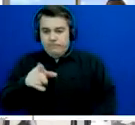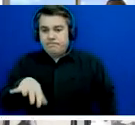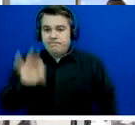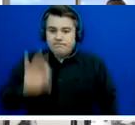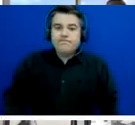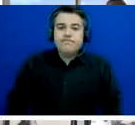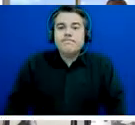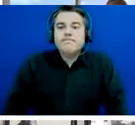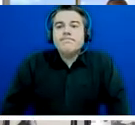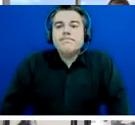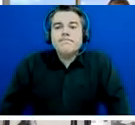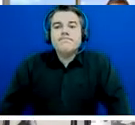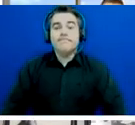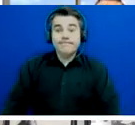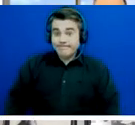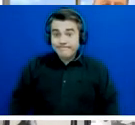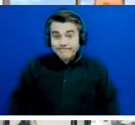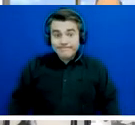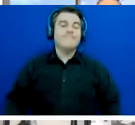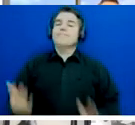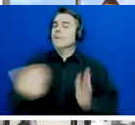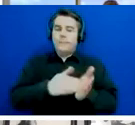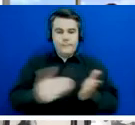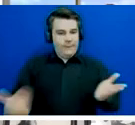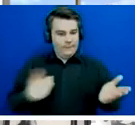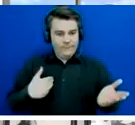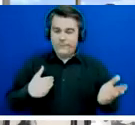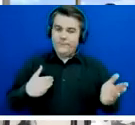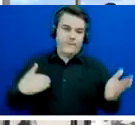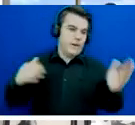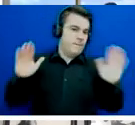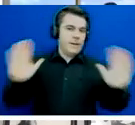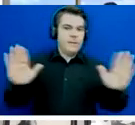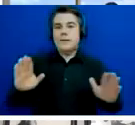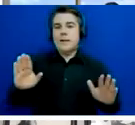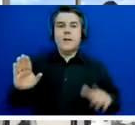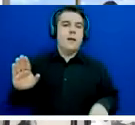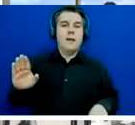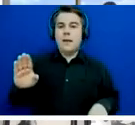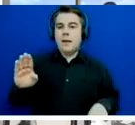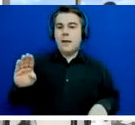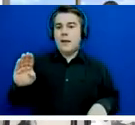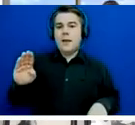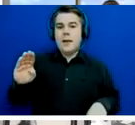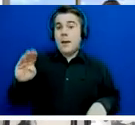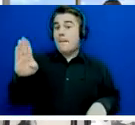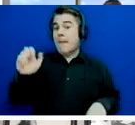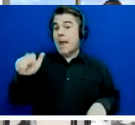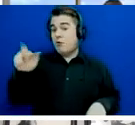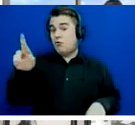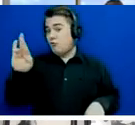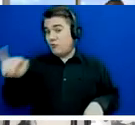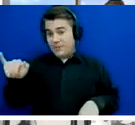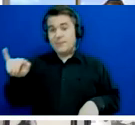toolkit. So again, we have the amazing Barry Martin Pouts, you said it right, Sapphire Ambassador on